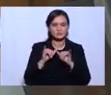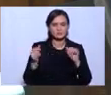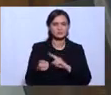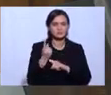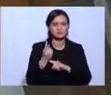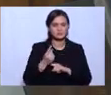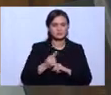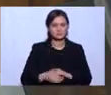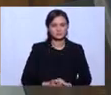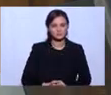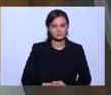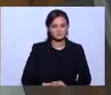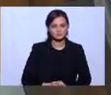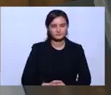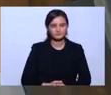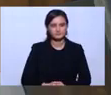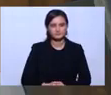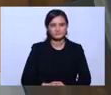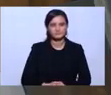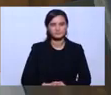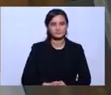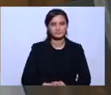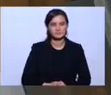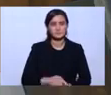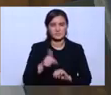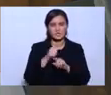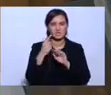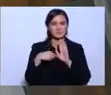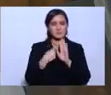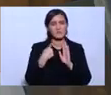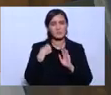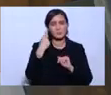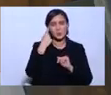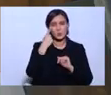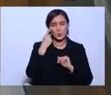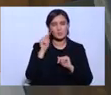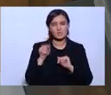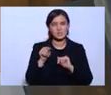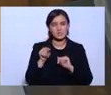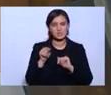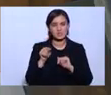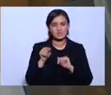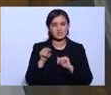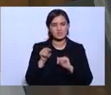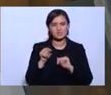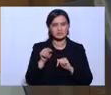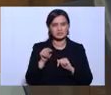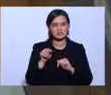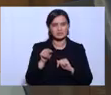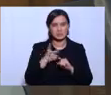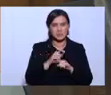that's a very good question. I think he doesn't develop too much. He's